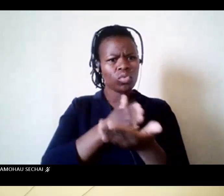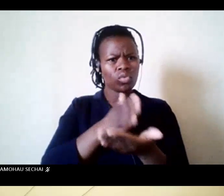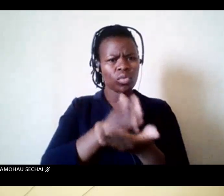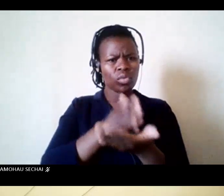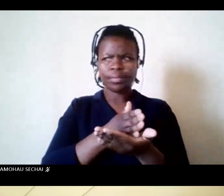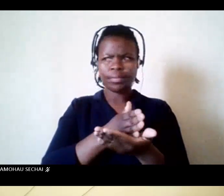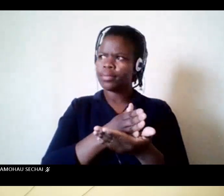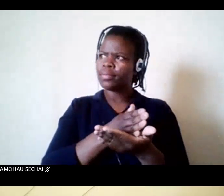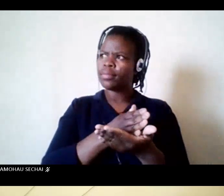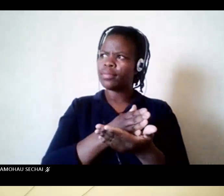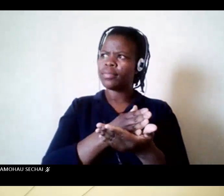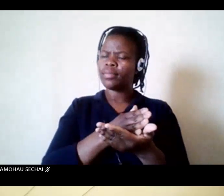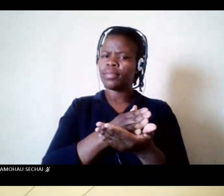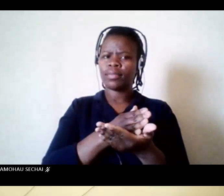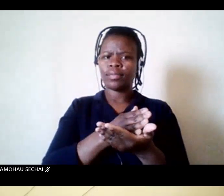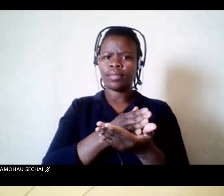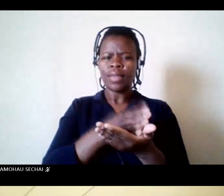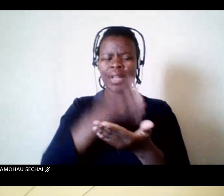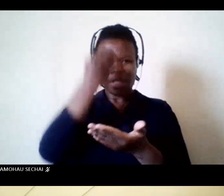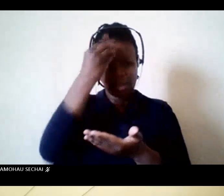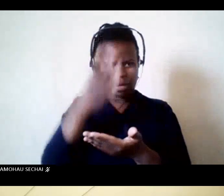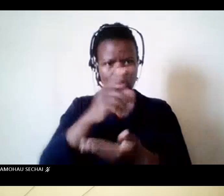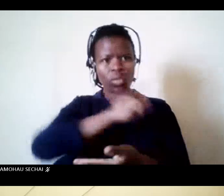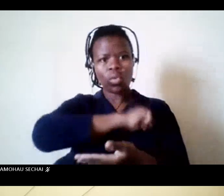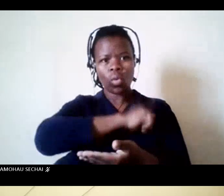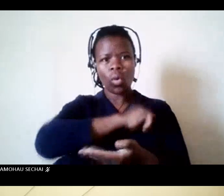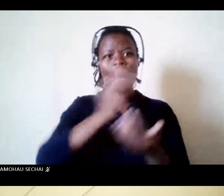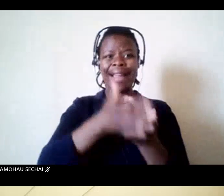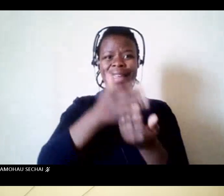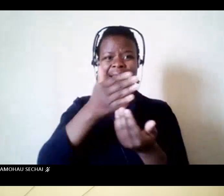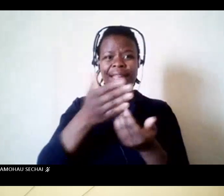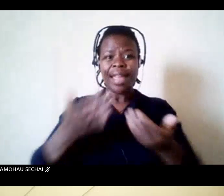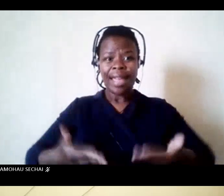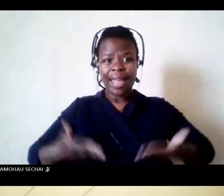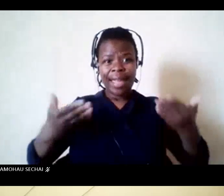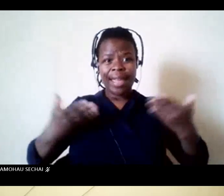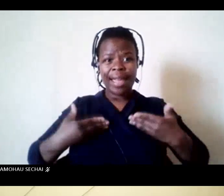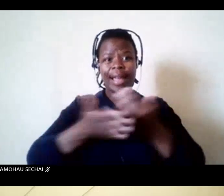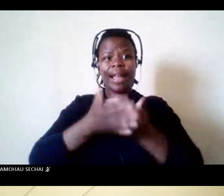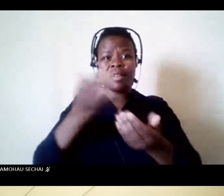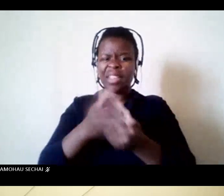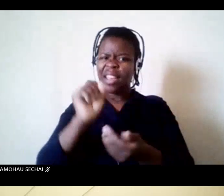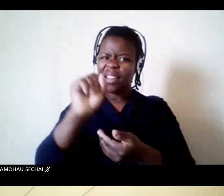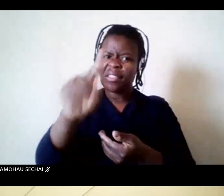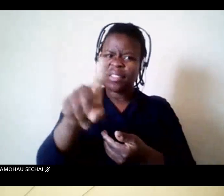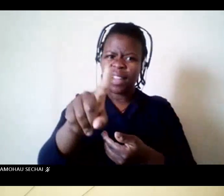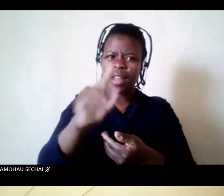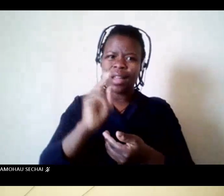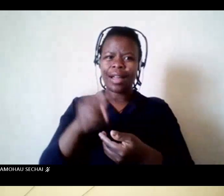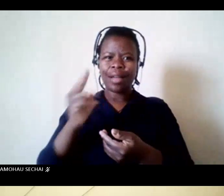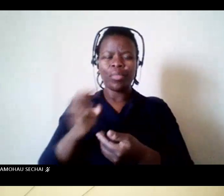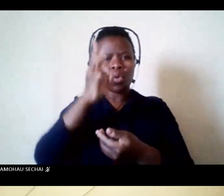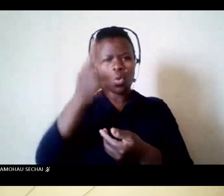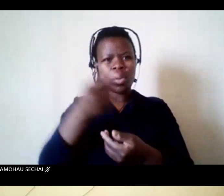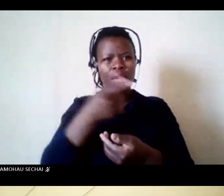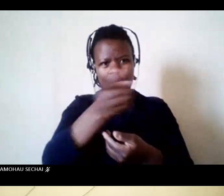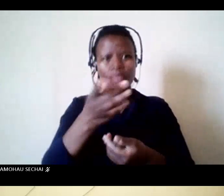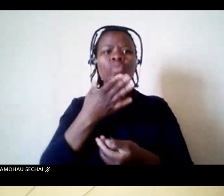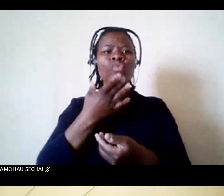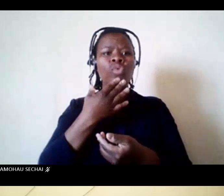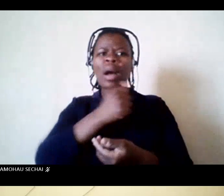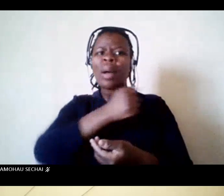to healthcare being far away or whatever the case may be. And also, there will always be the ones that are blamed. They are the ones